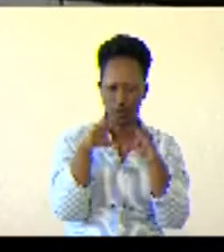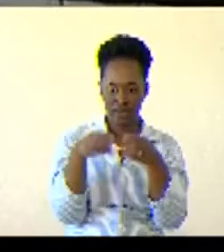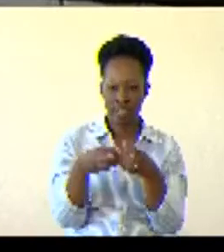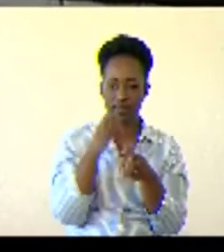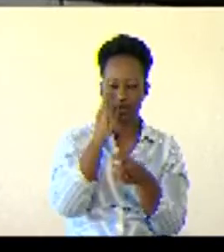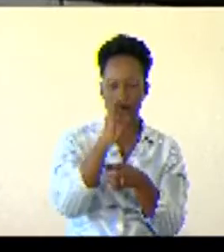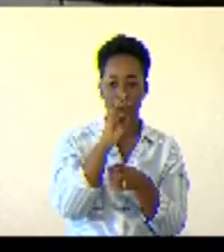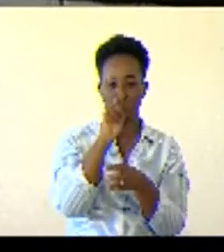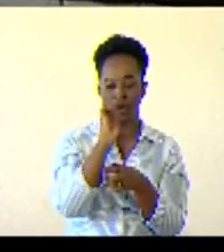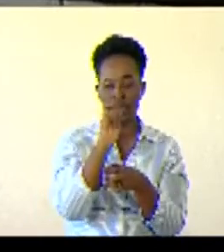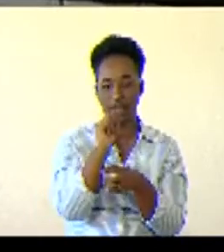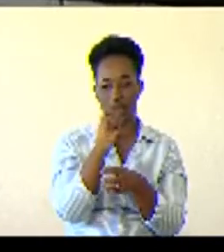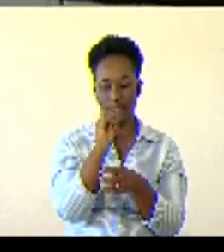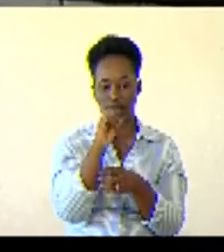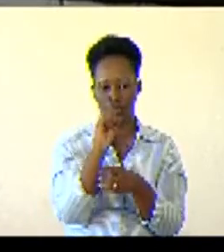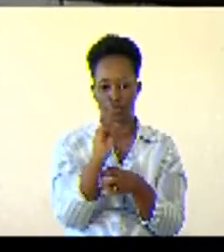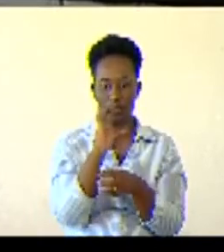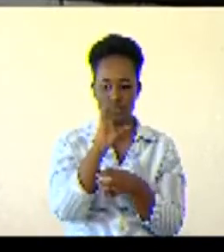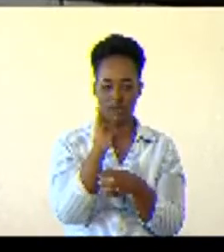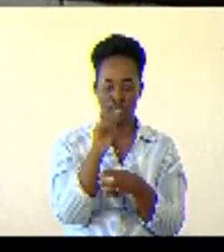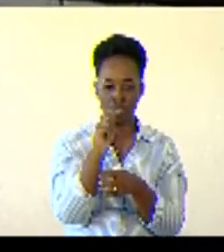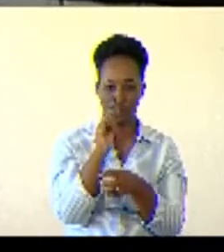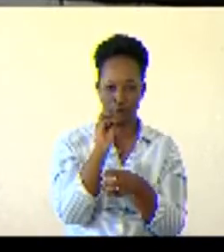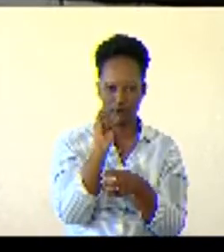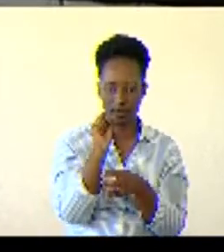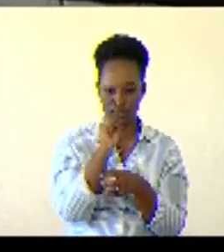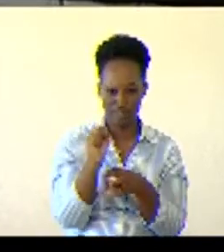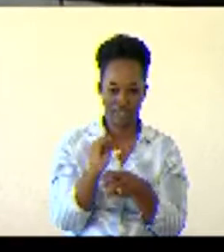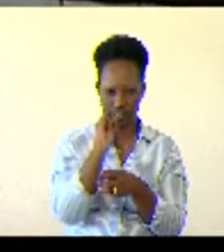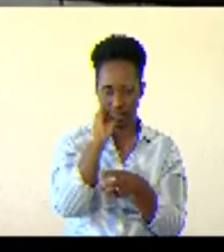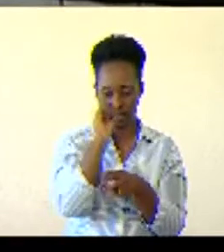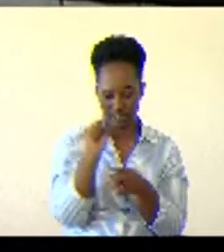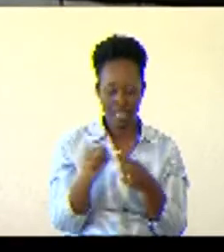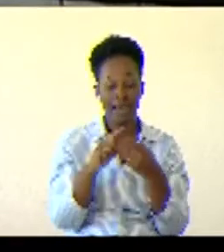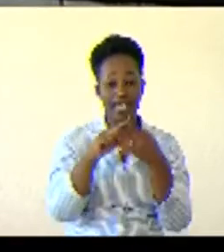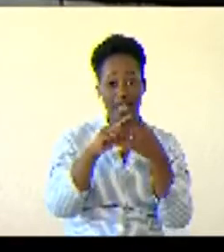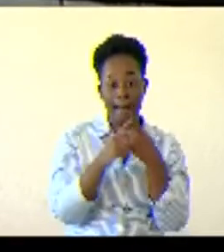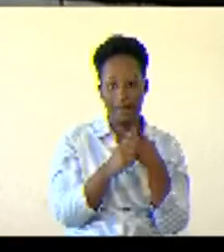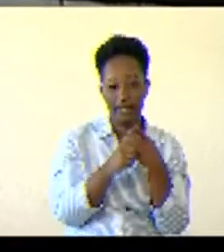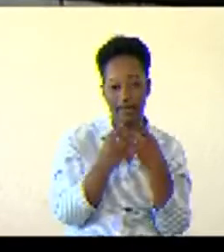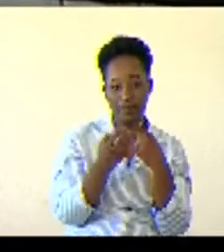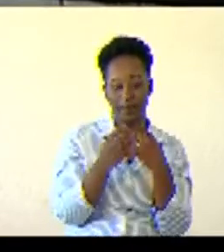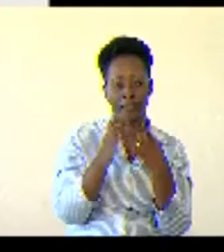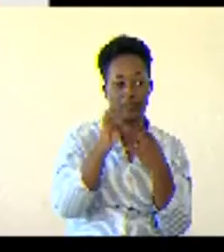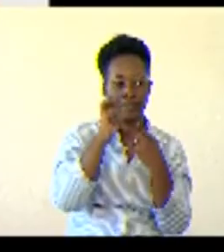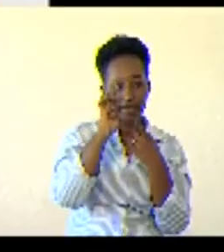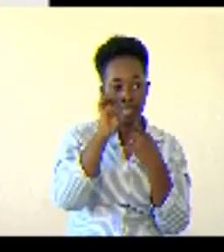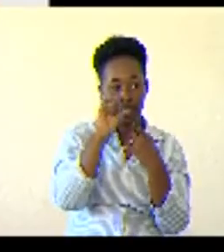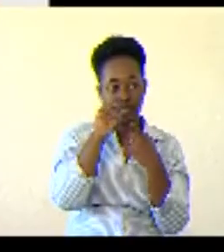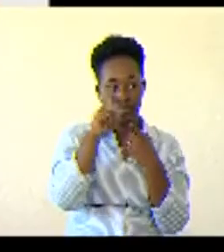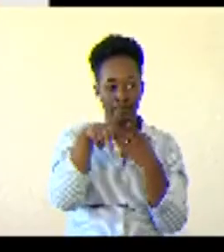of endocytosis. Number one is phagocytosis. Number two is